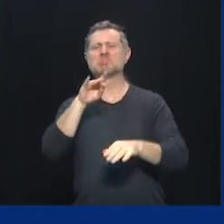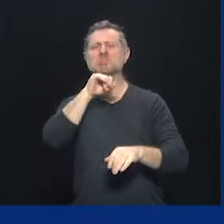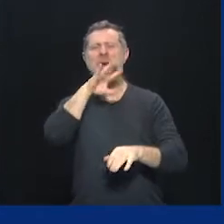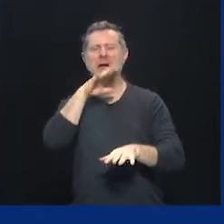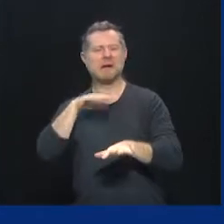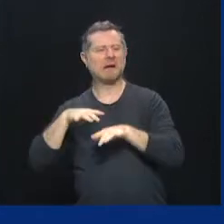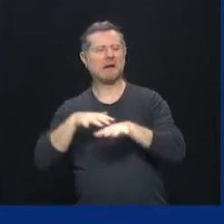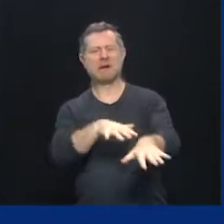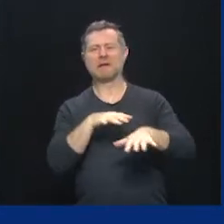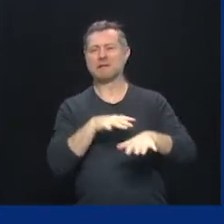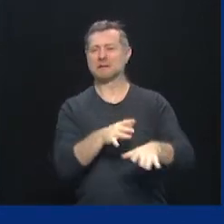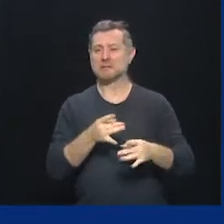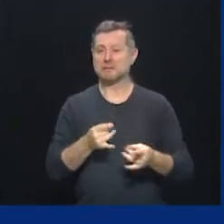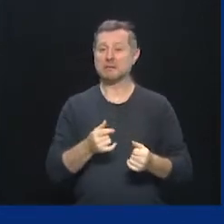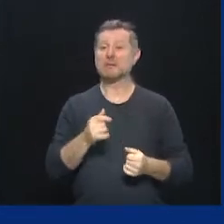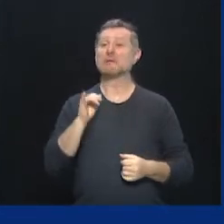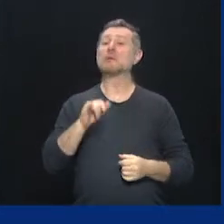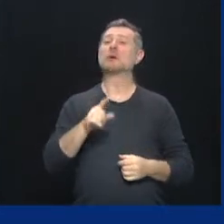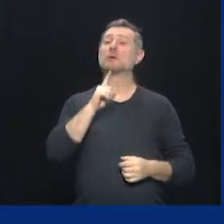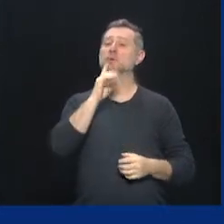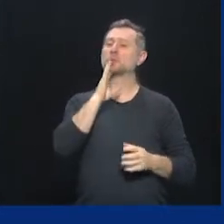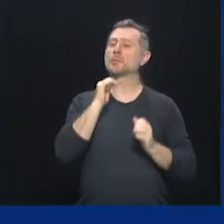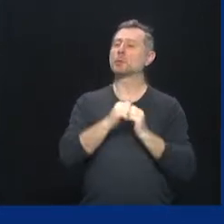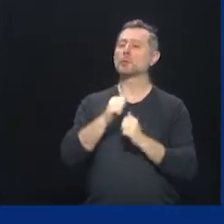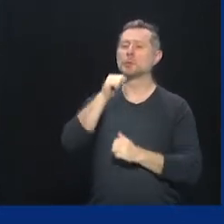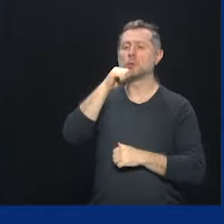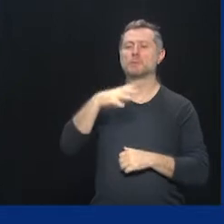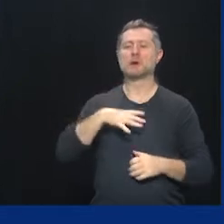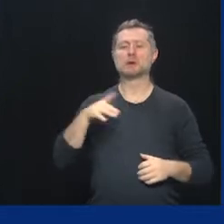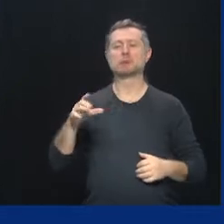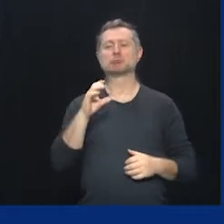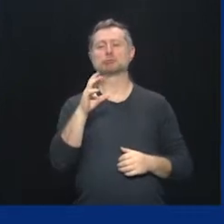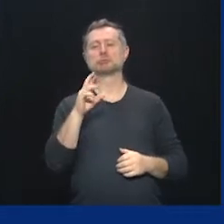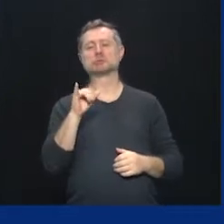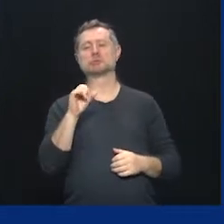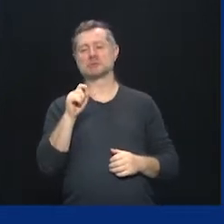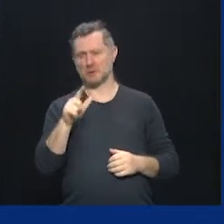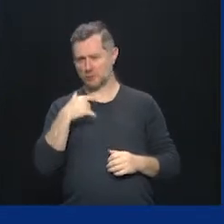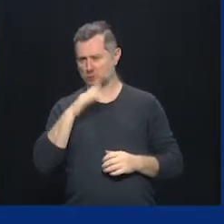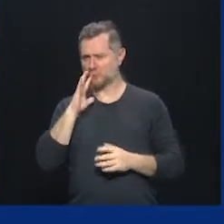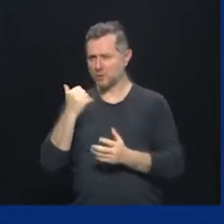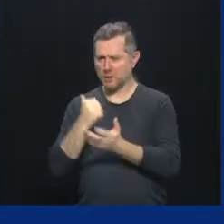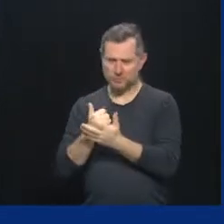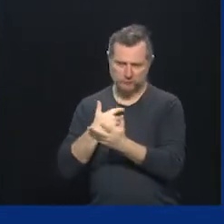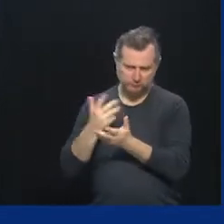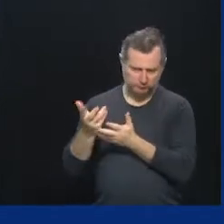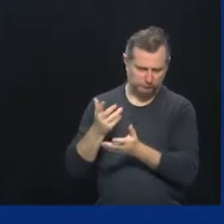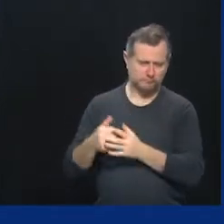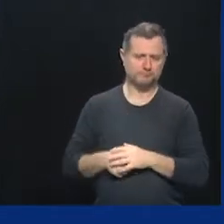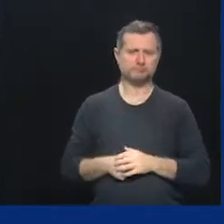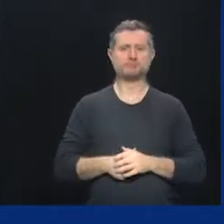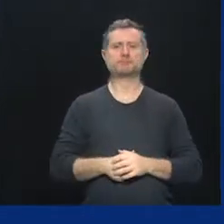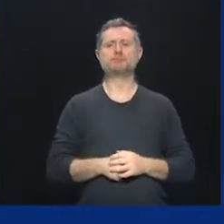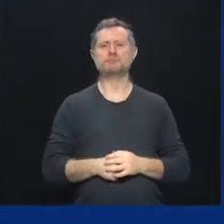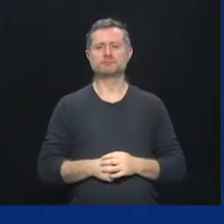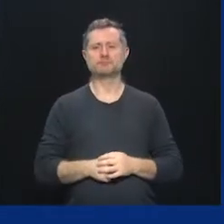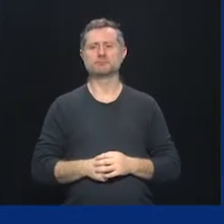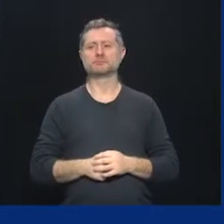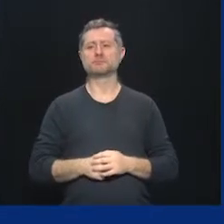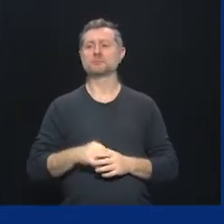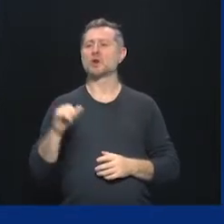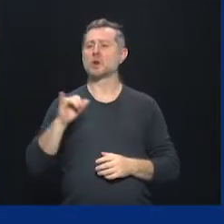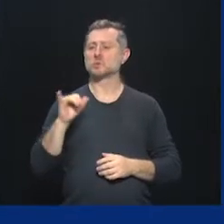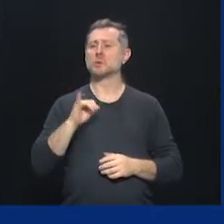if you're there, I'll give you a hand when I leave here. She had a big cleanup job to get her work done. I also want to talk about some of the roads that are